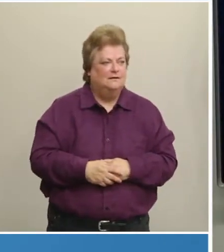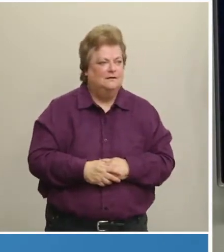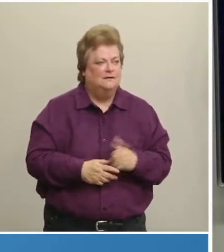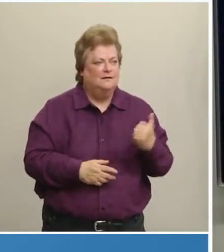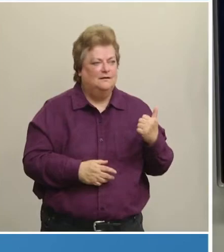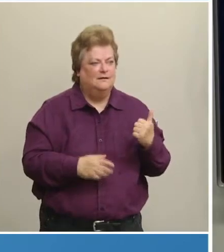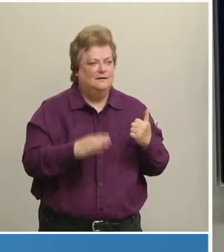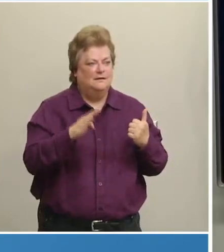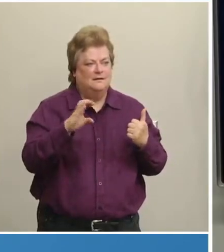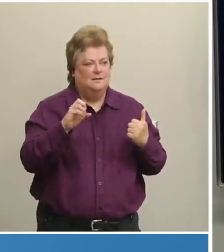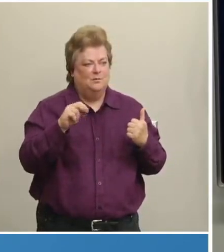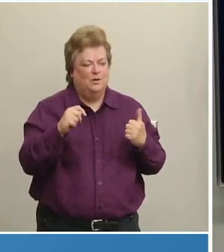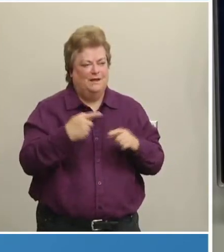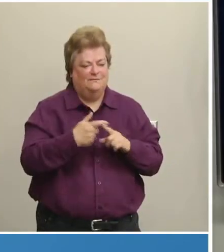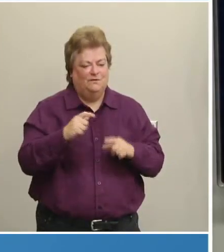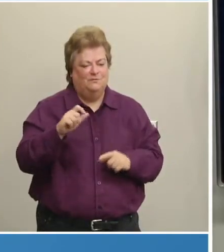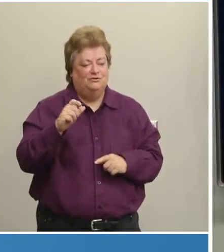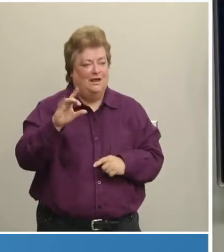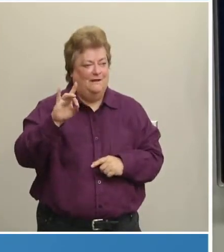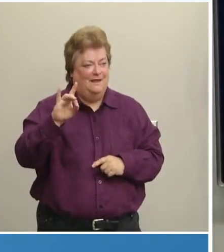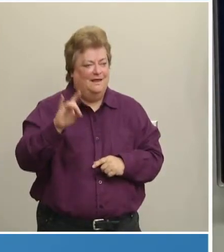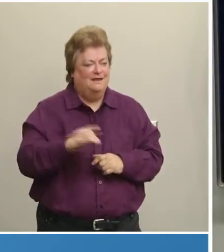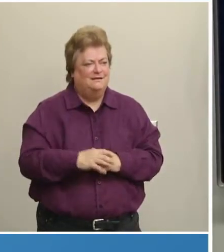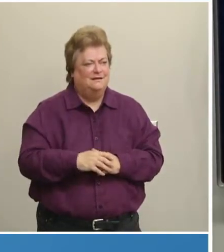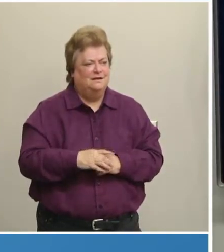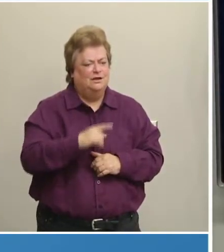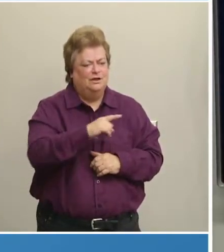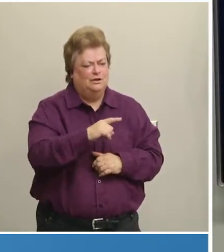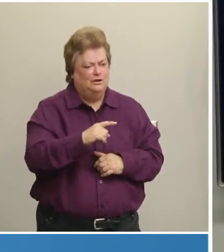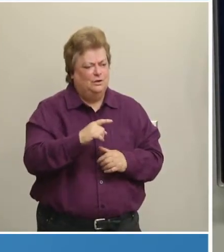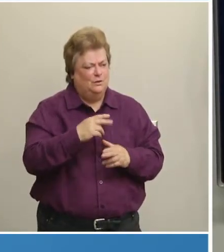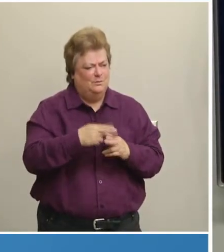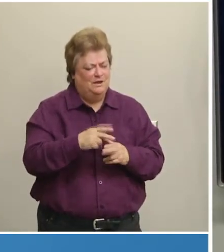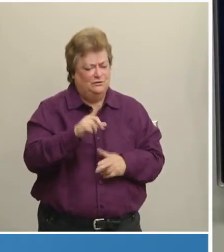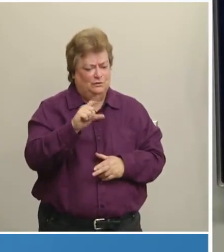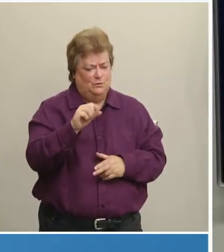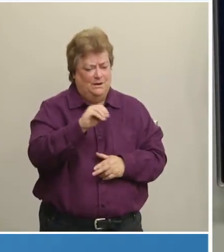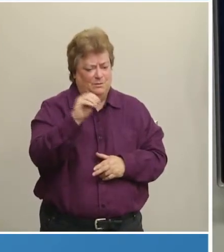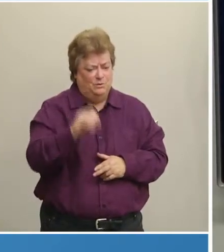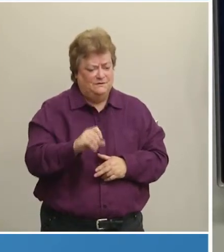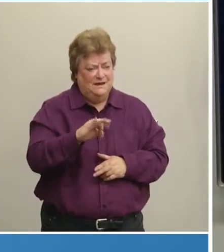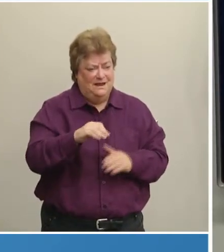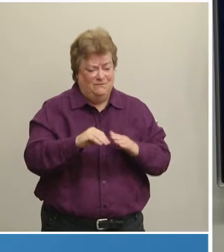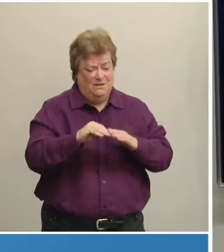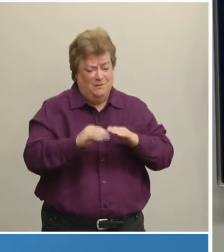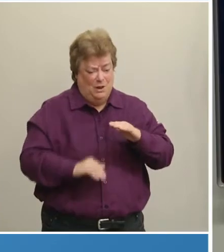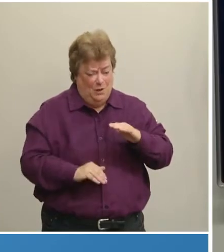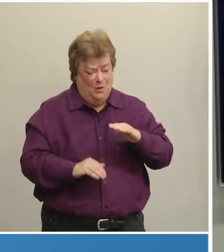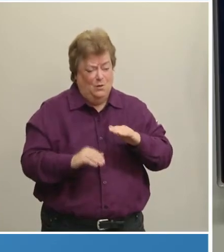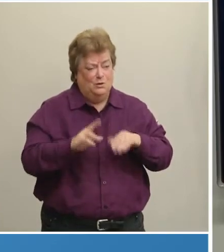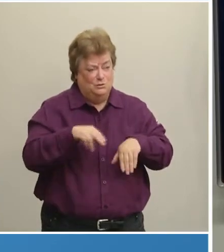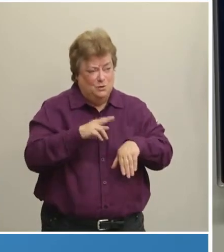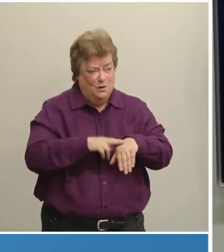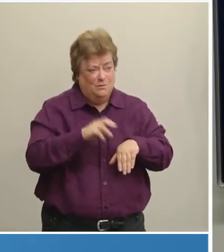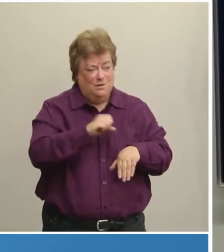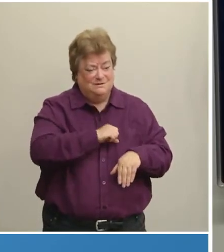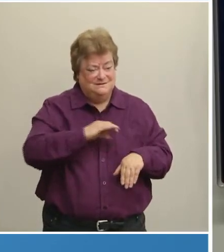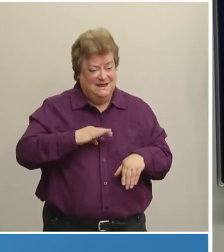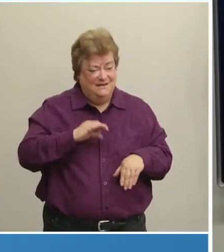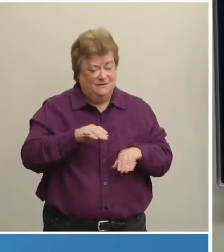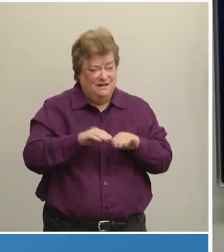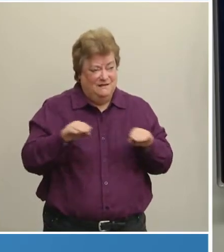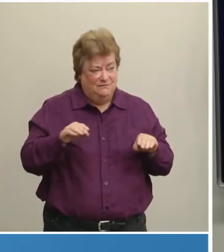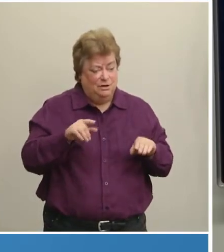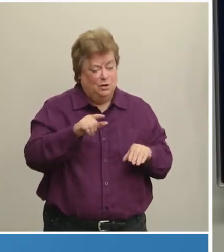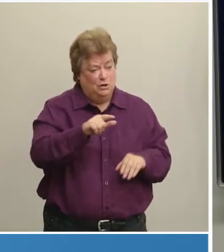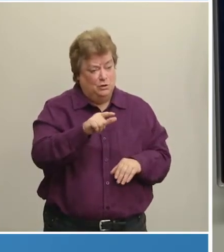Director, before you go, this is Brent with Channel 8. You mentioned you're about 20% below your normal staffing level at this point. Do you know about how many